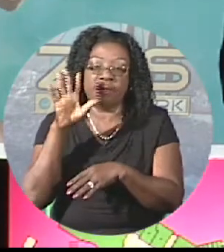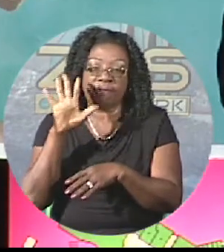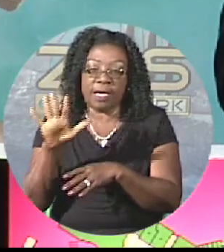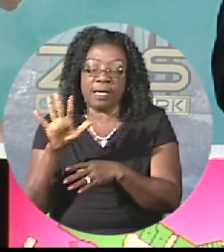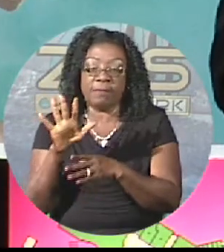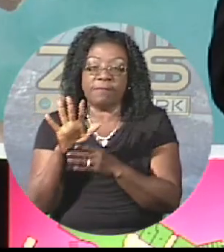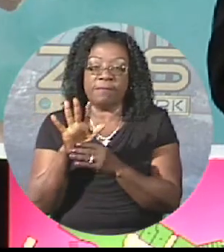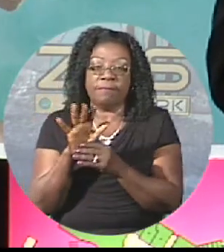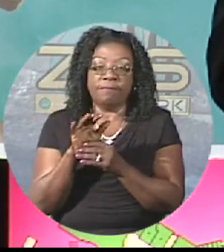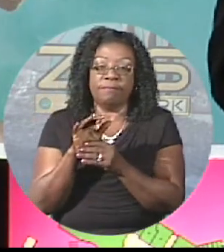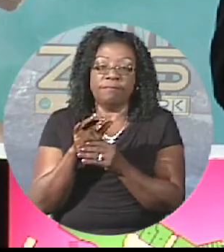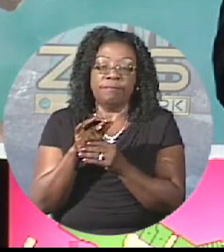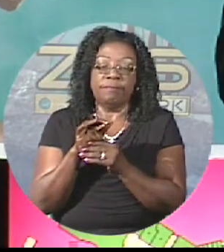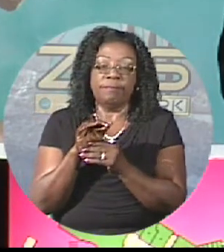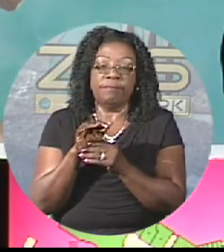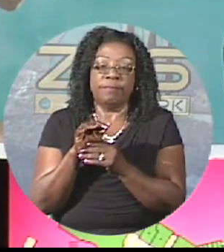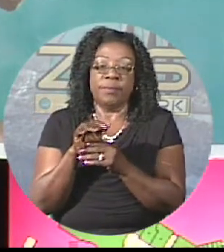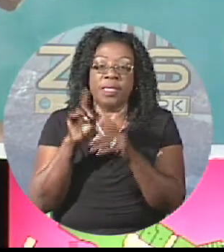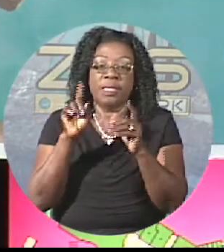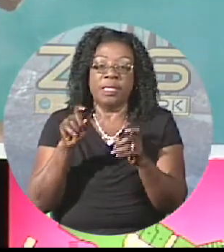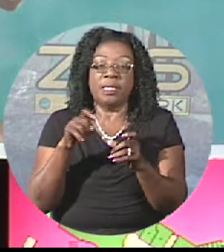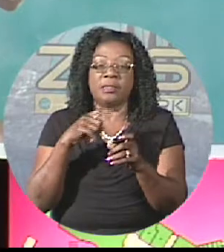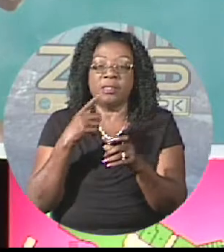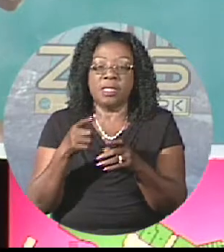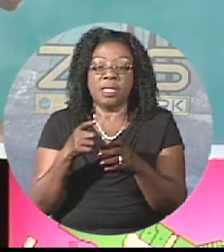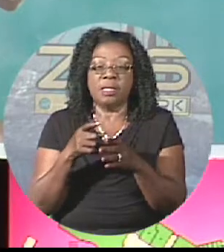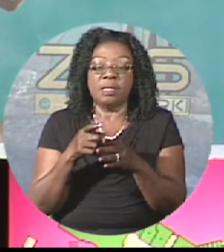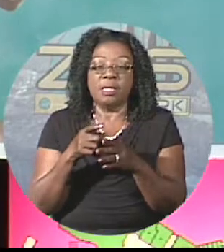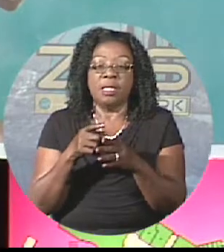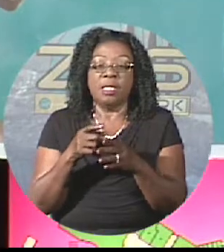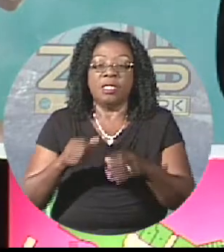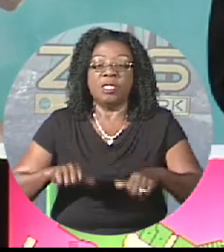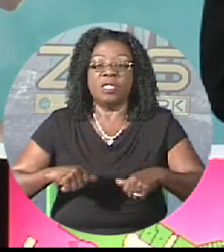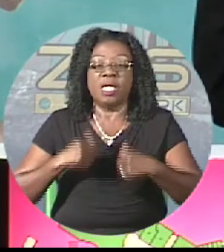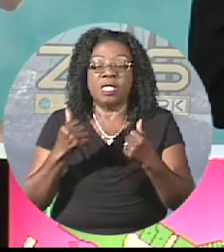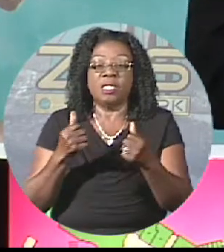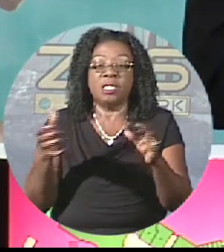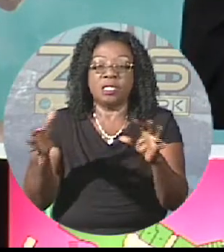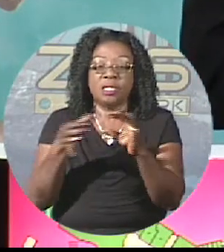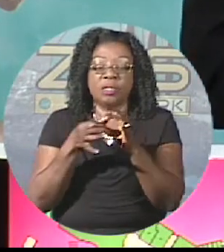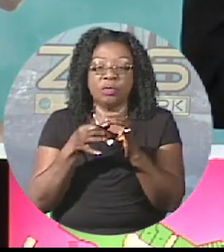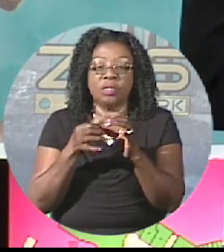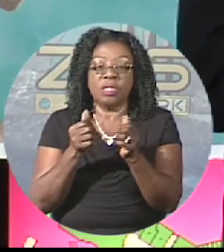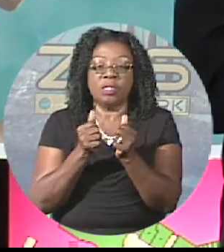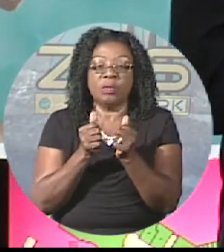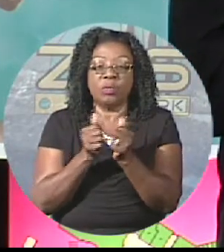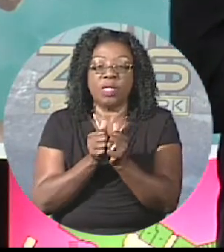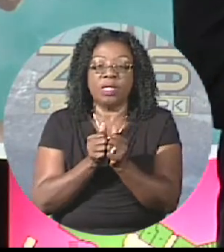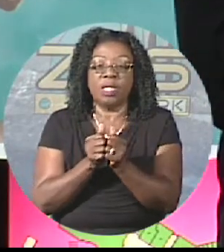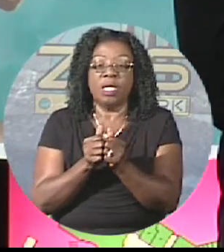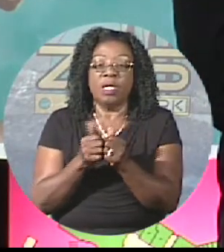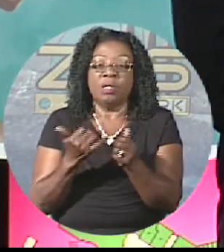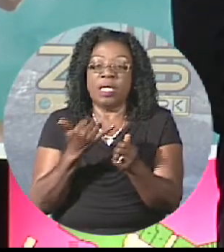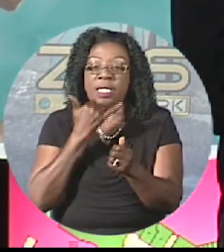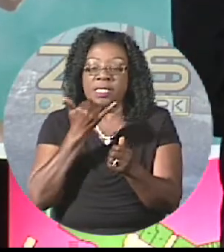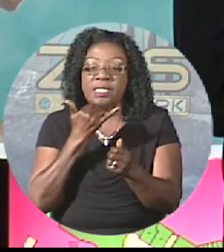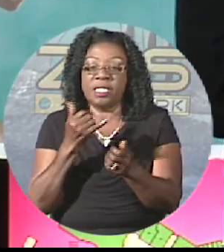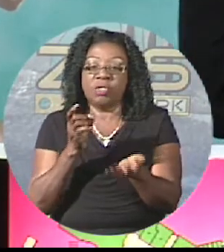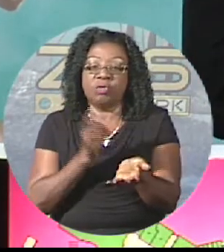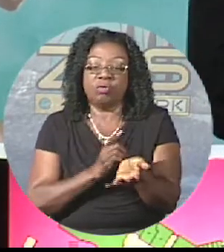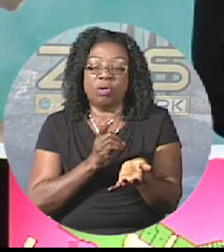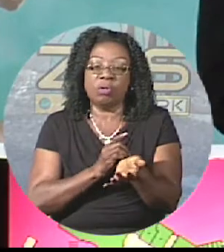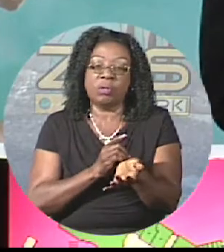attainment. Needless to say, the challenges associated with illicit drugs are